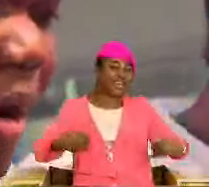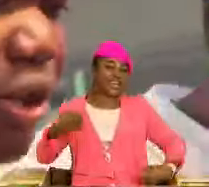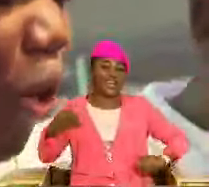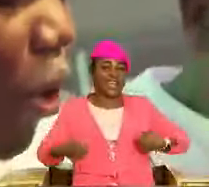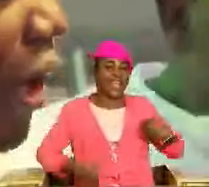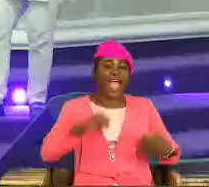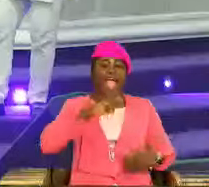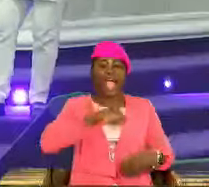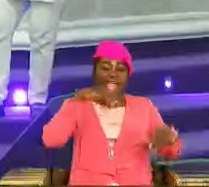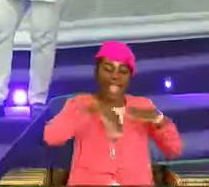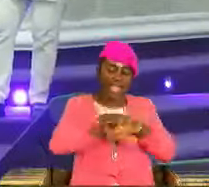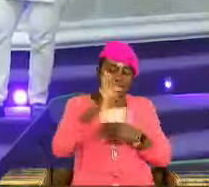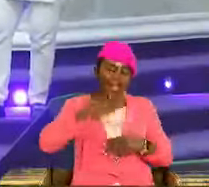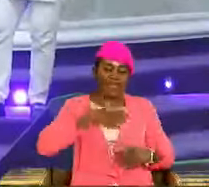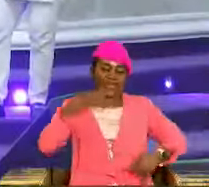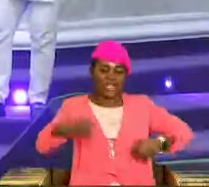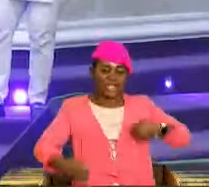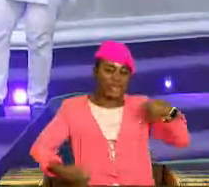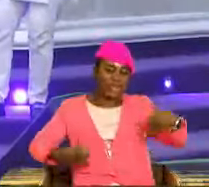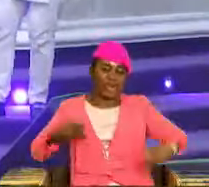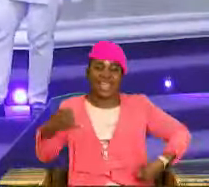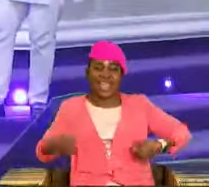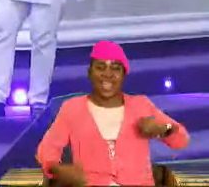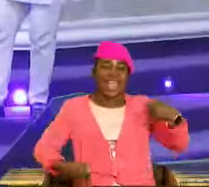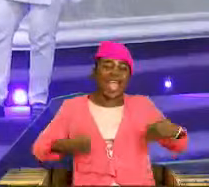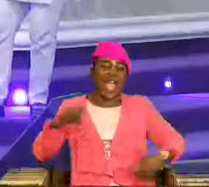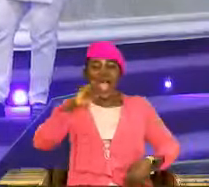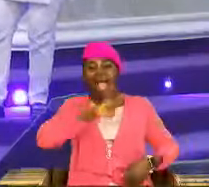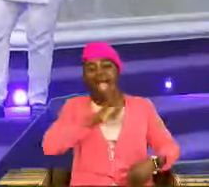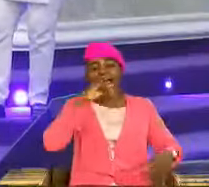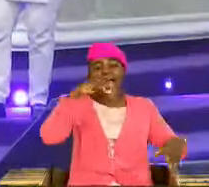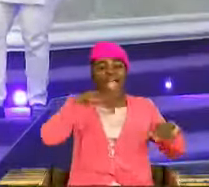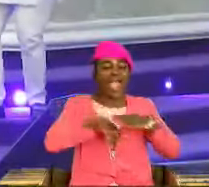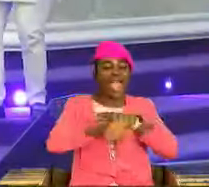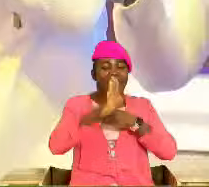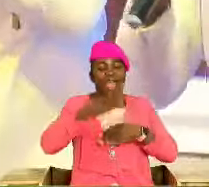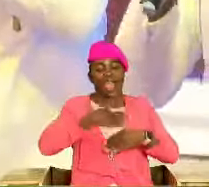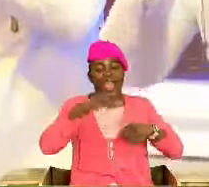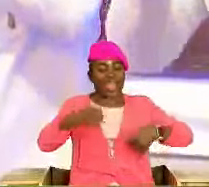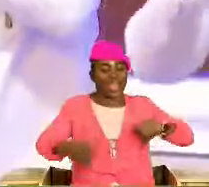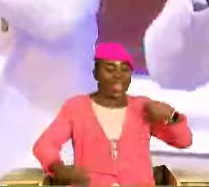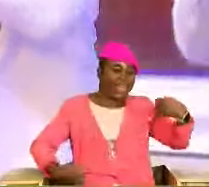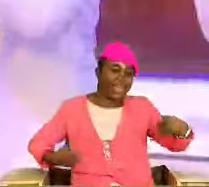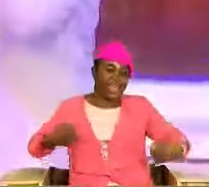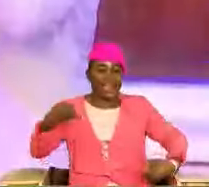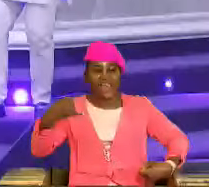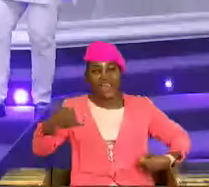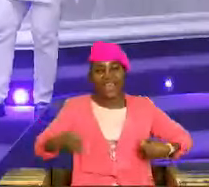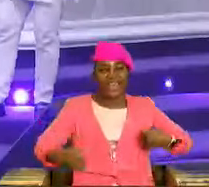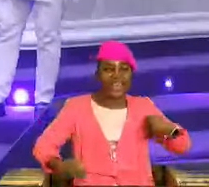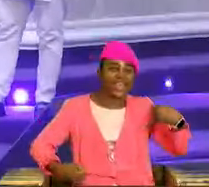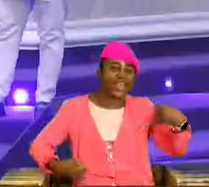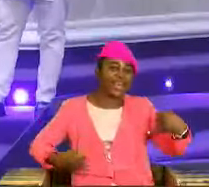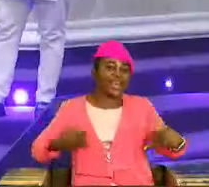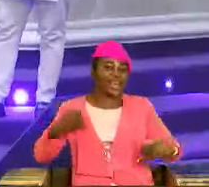I don't I don't my I don't my I don't